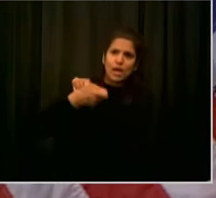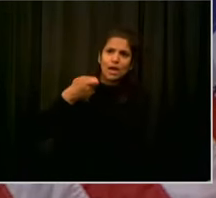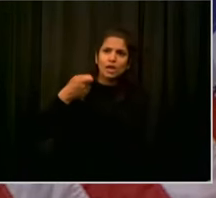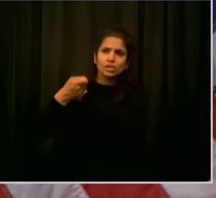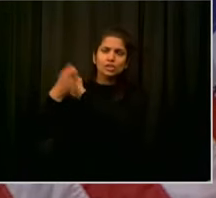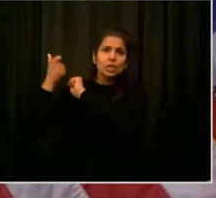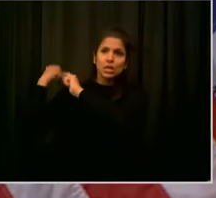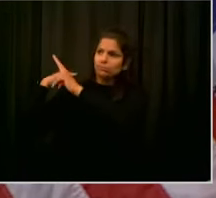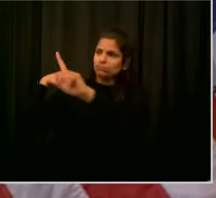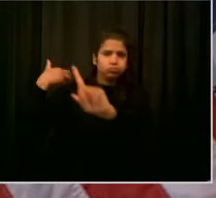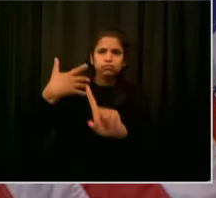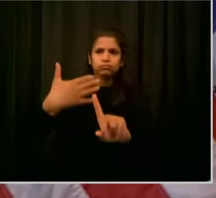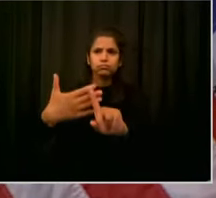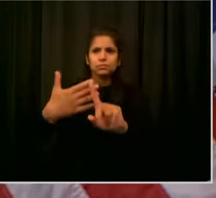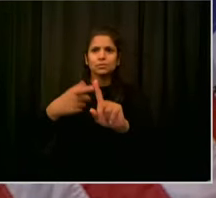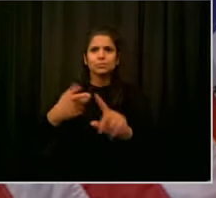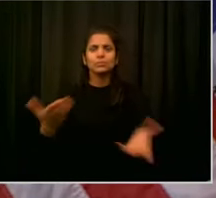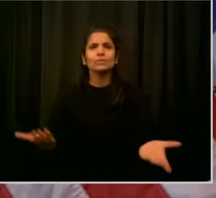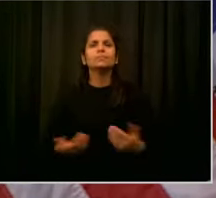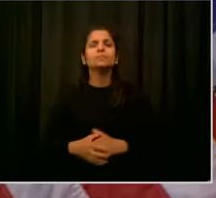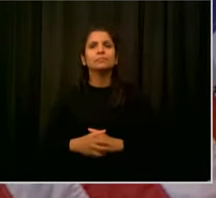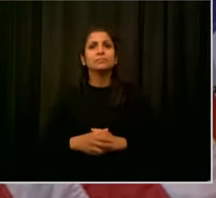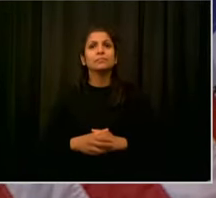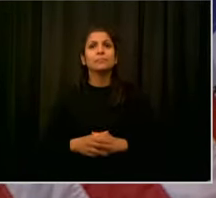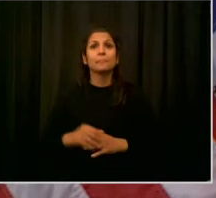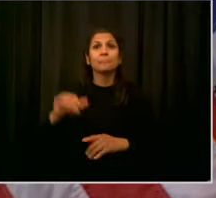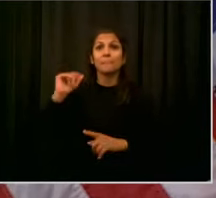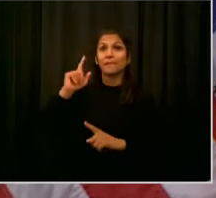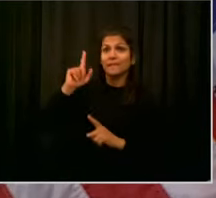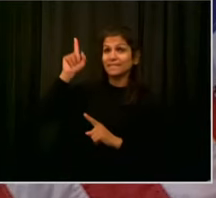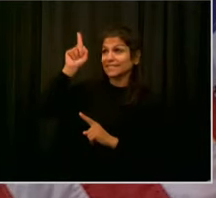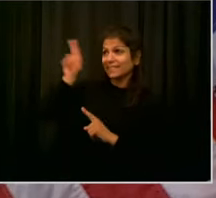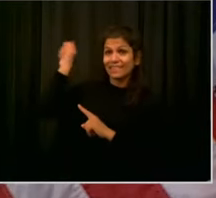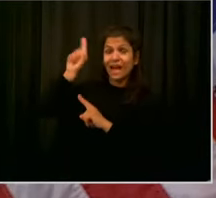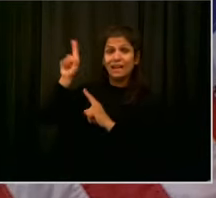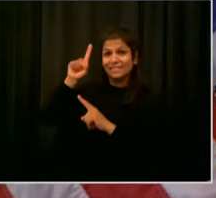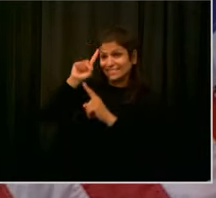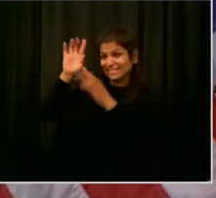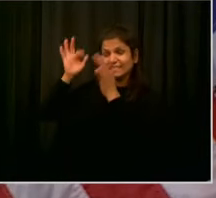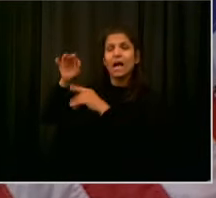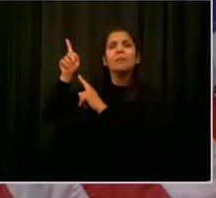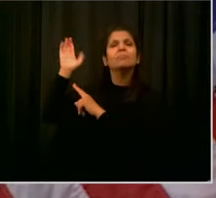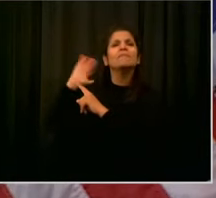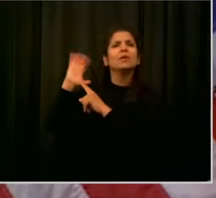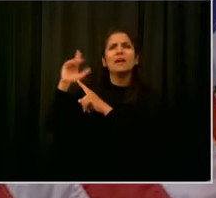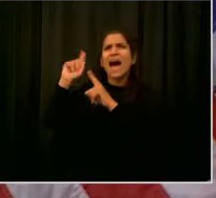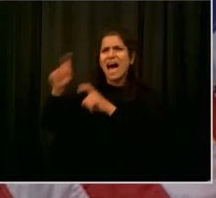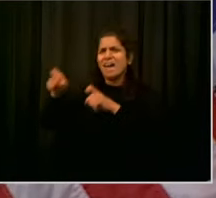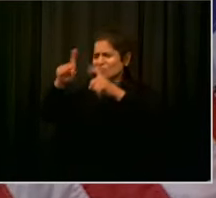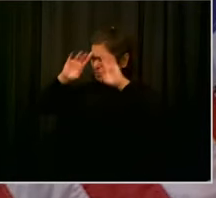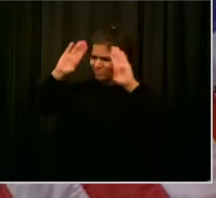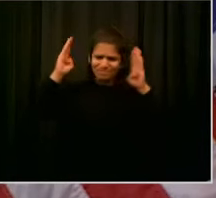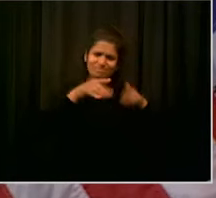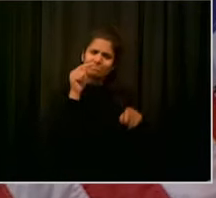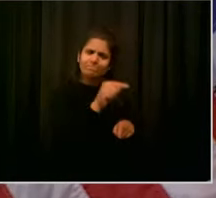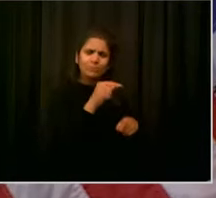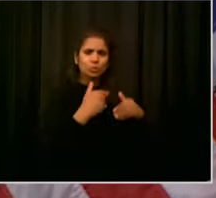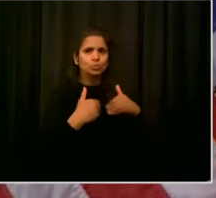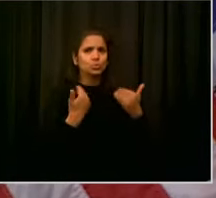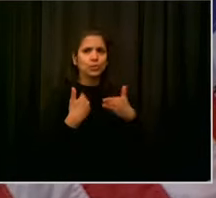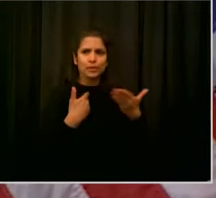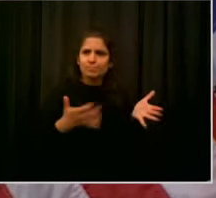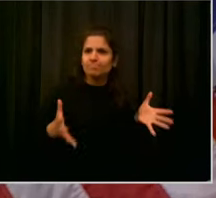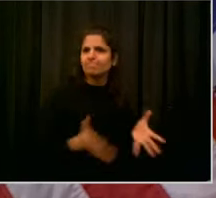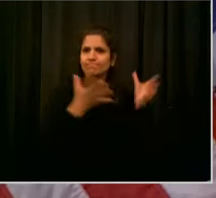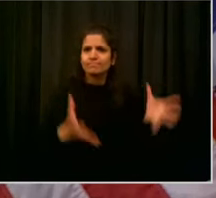that a focus on youth was the only way forward, a positive focus on youth was the only way forward. I believe in that fundamentally. And that